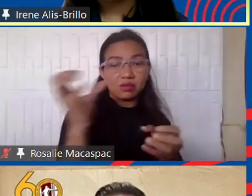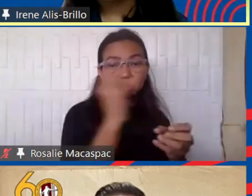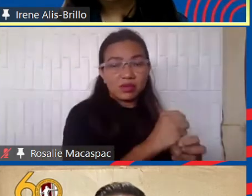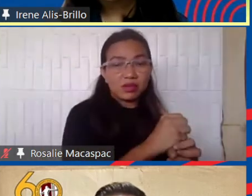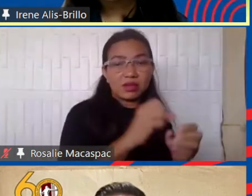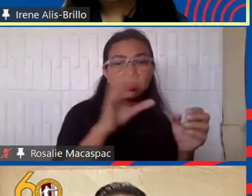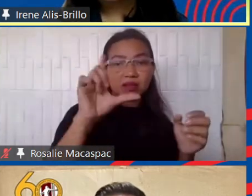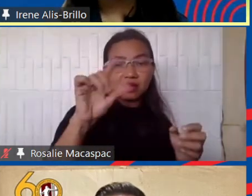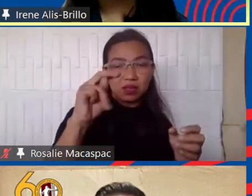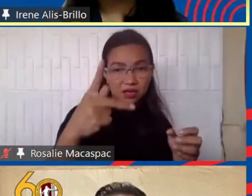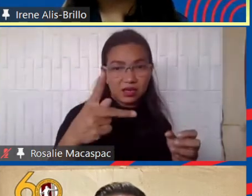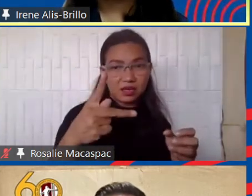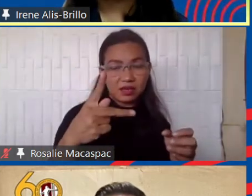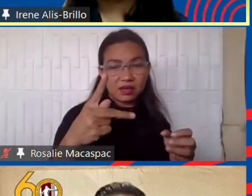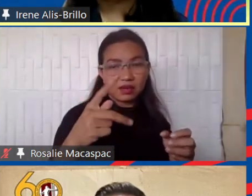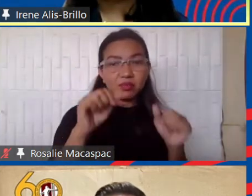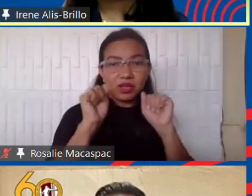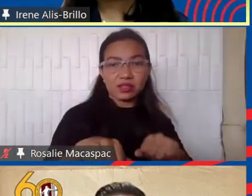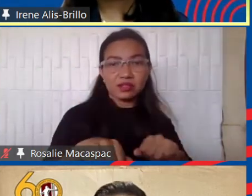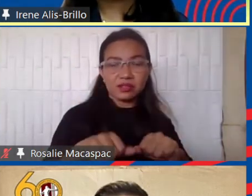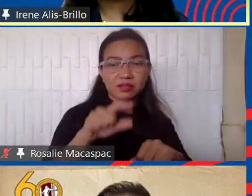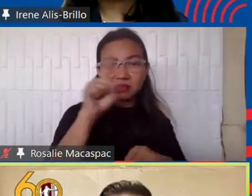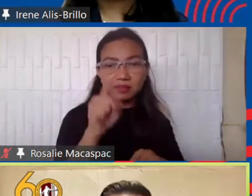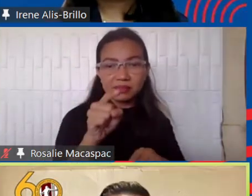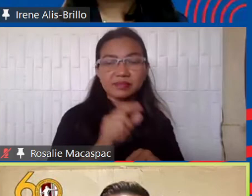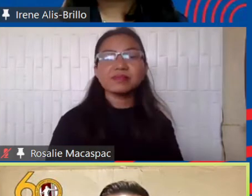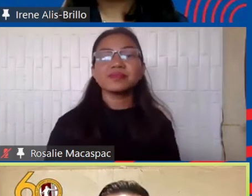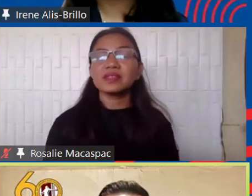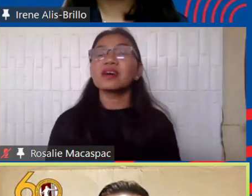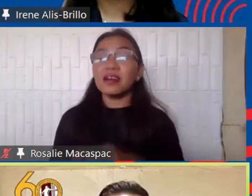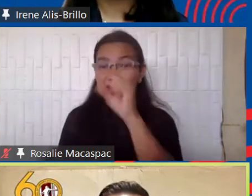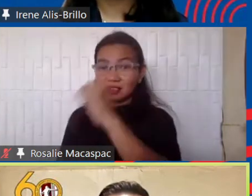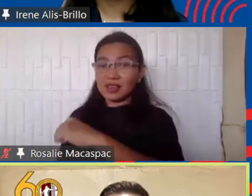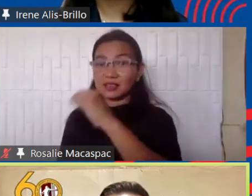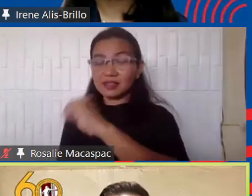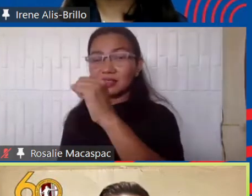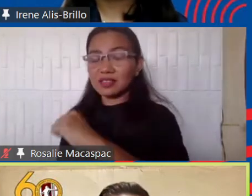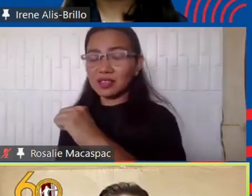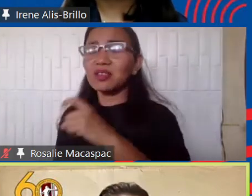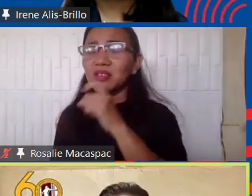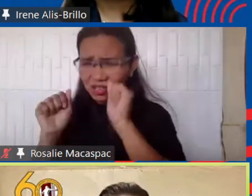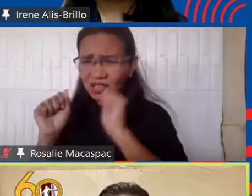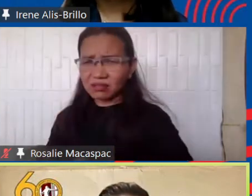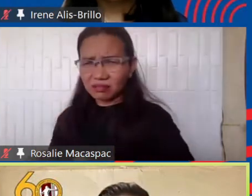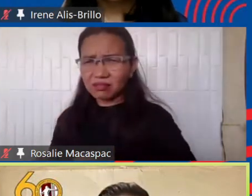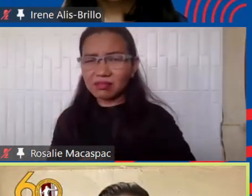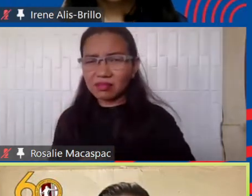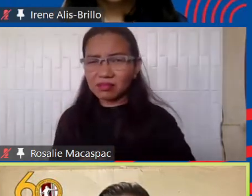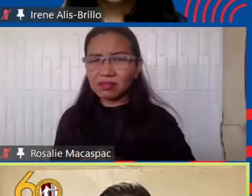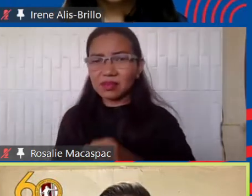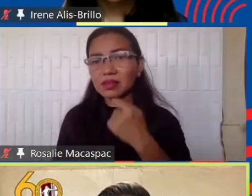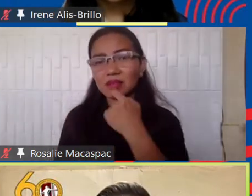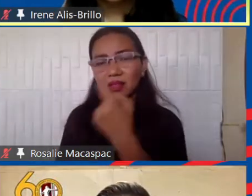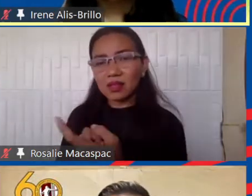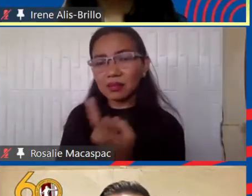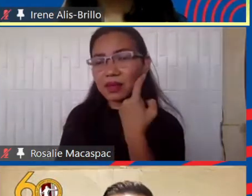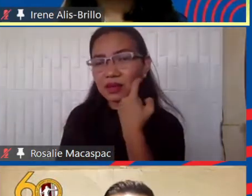OER links? Thanks. Mm. Yes, absolutely. So, as I mentioned,